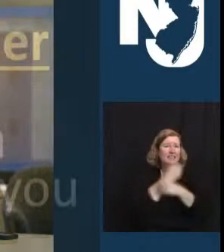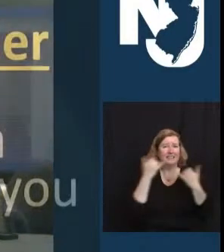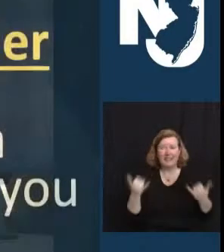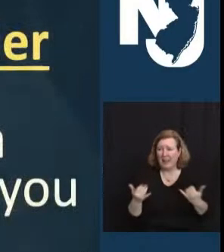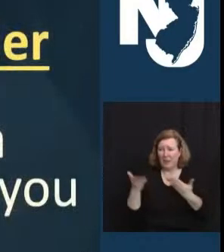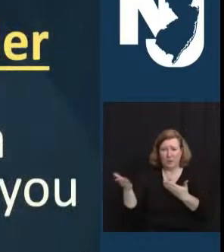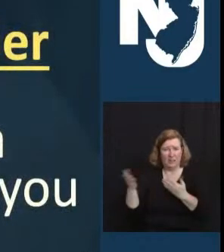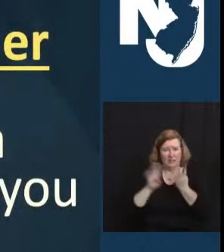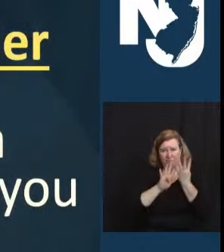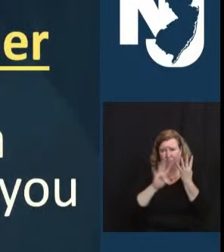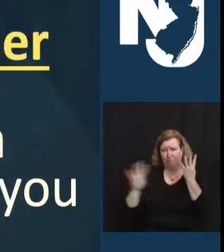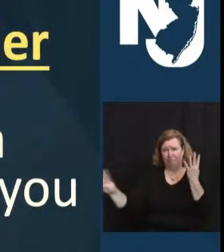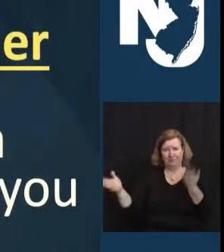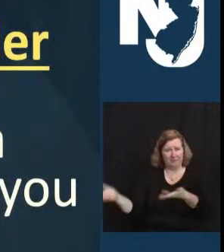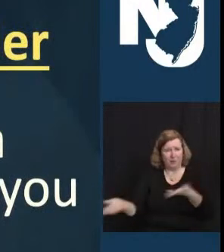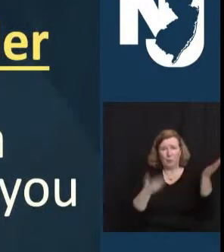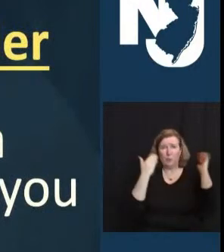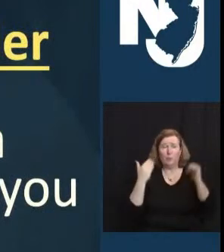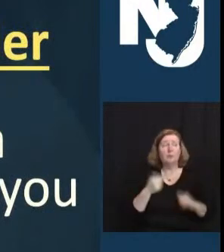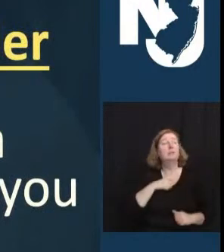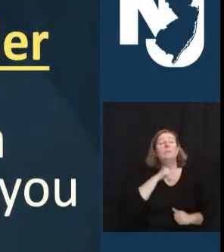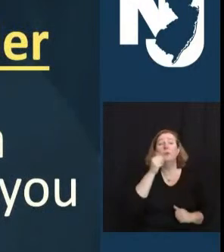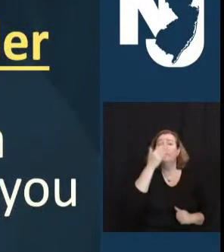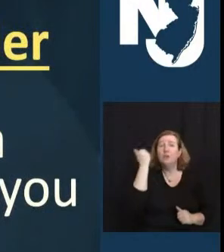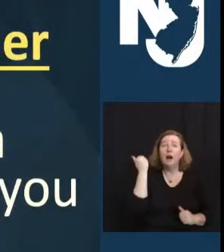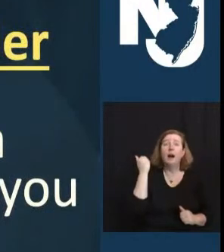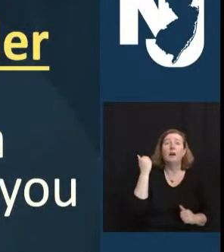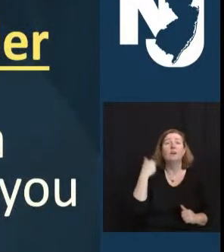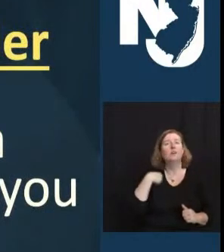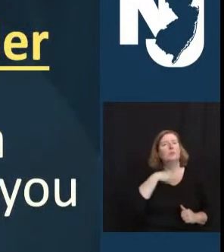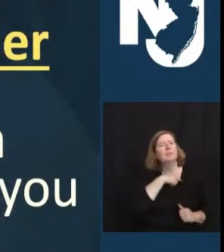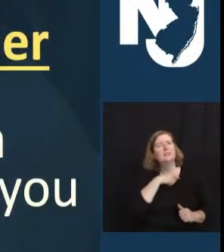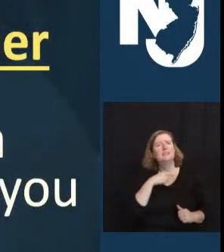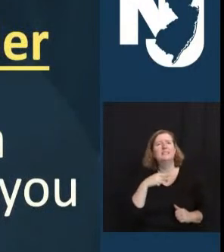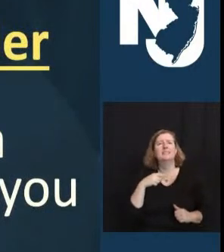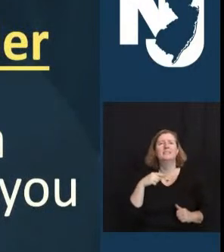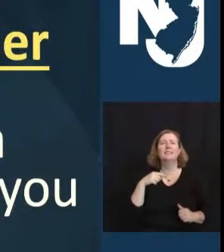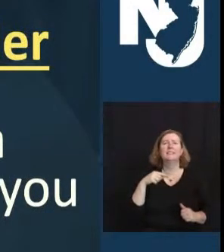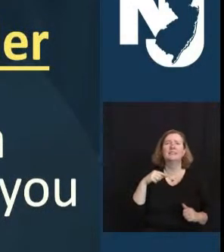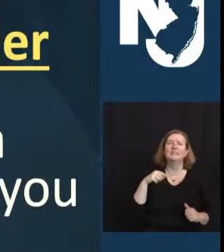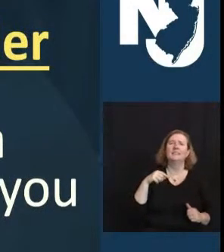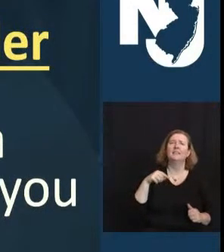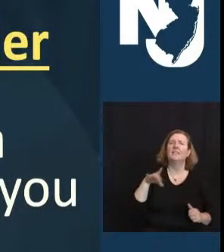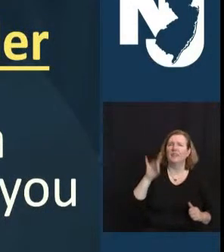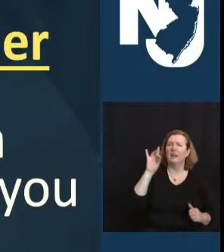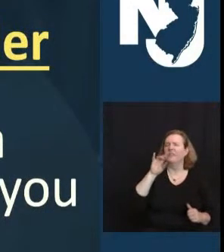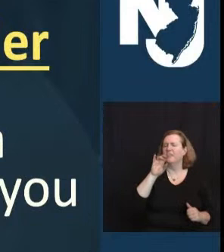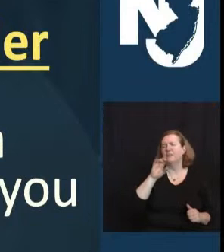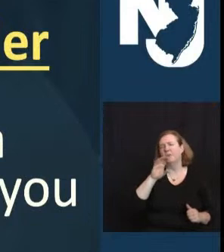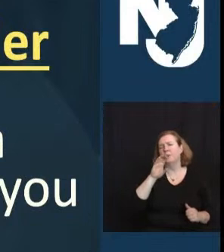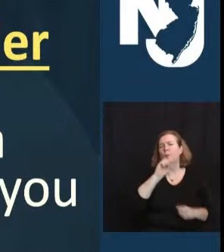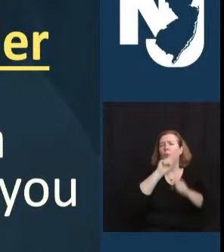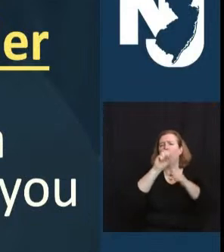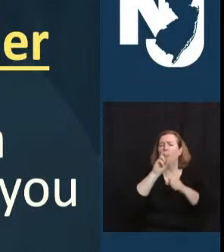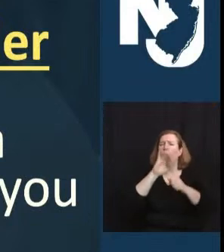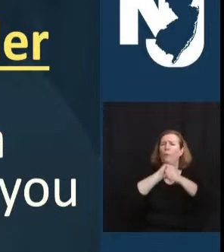also, folks, don't forget that the beta version of our vaccine finder is also available at